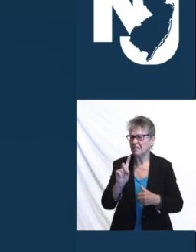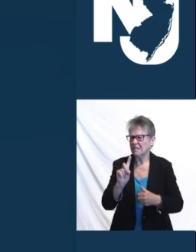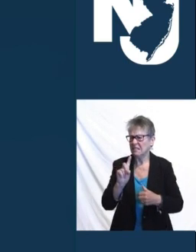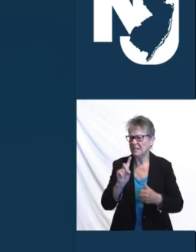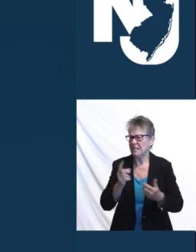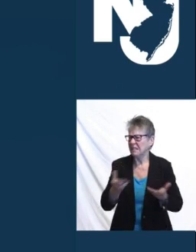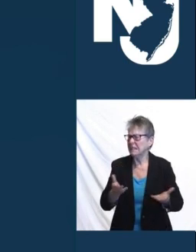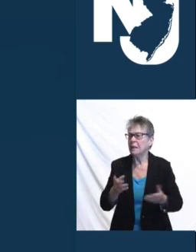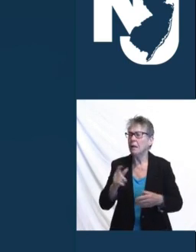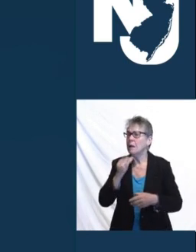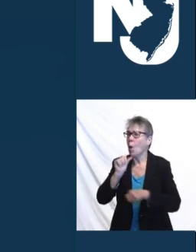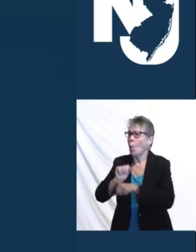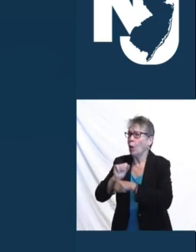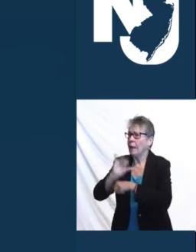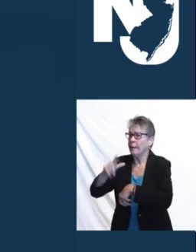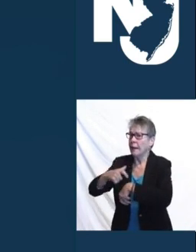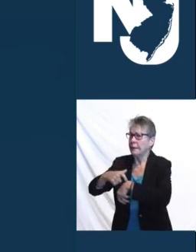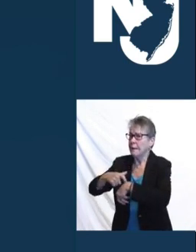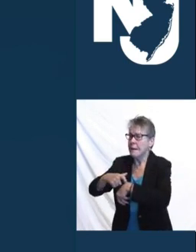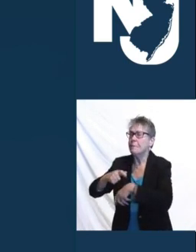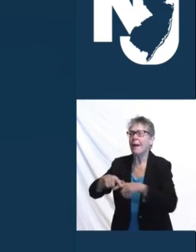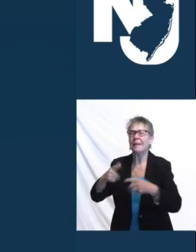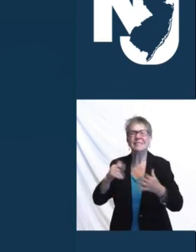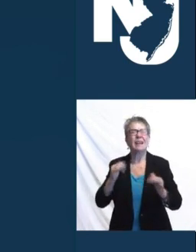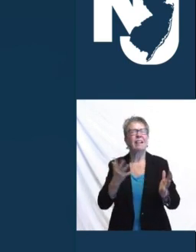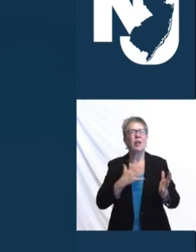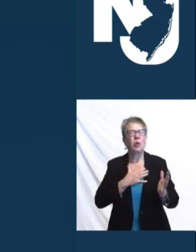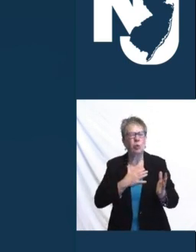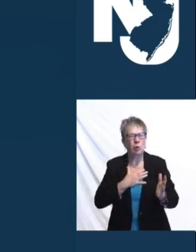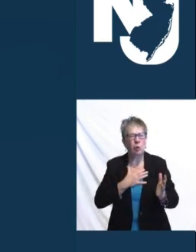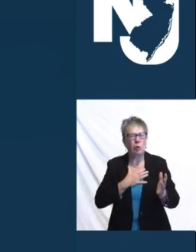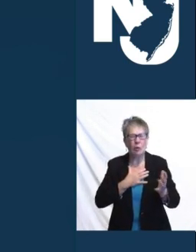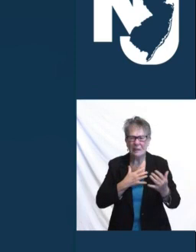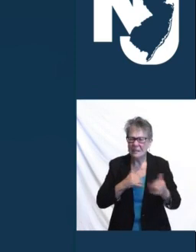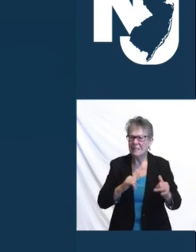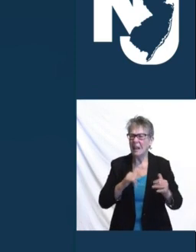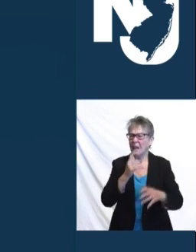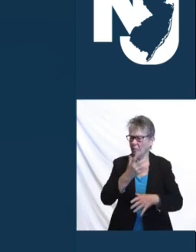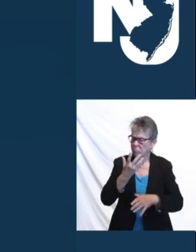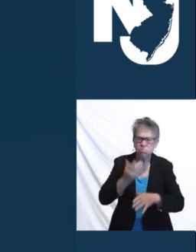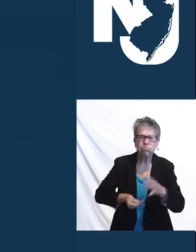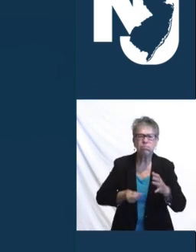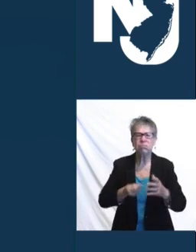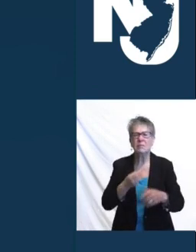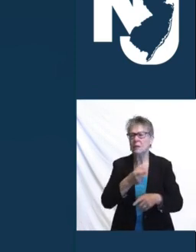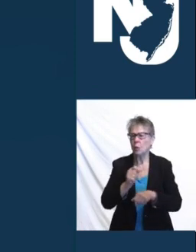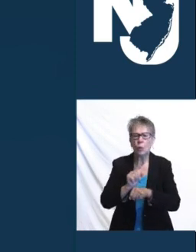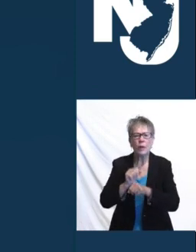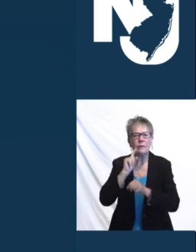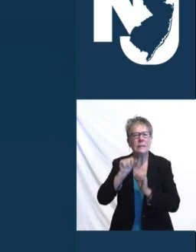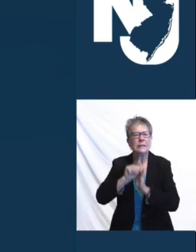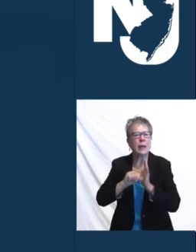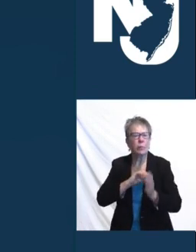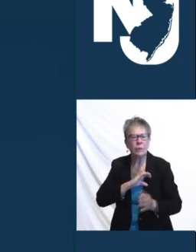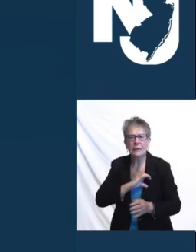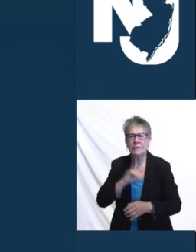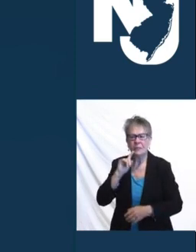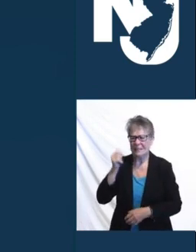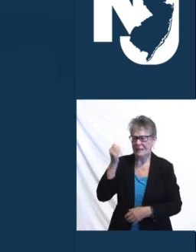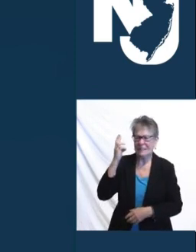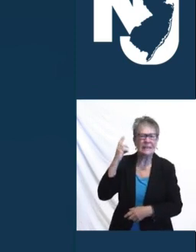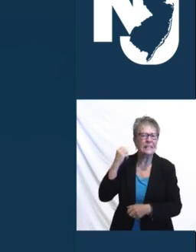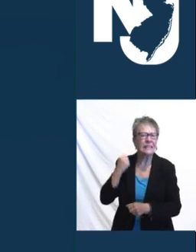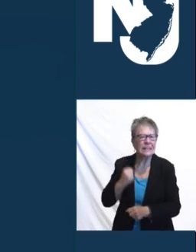easier. Sergeant Fajardo was a 16-year trooper, but he bookended his service to the state police